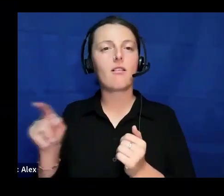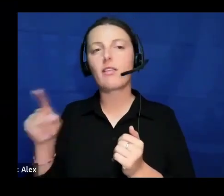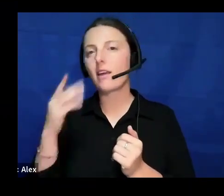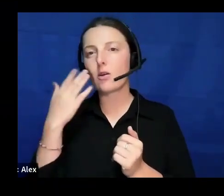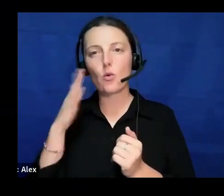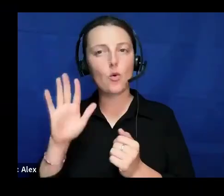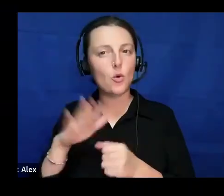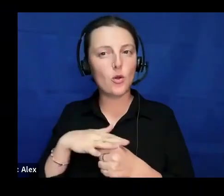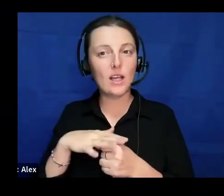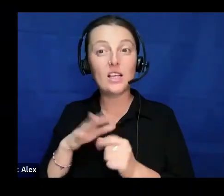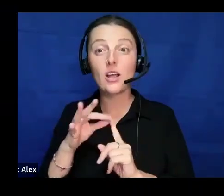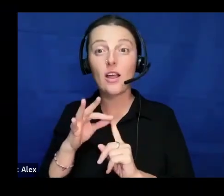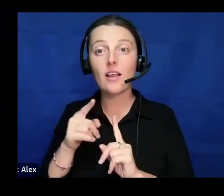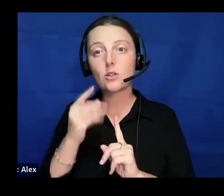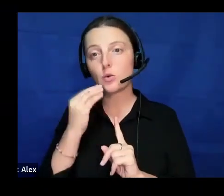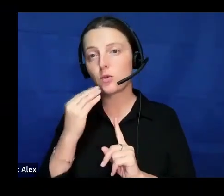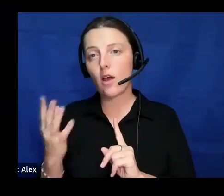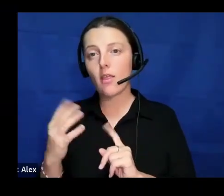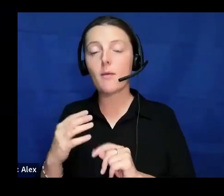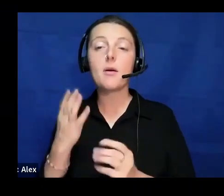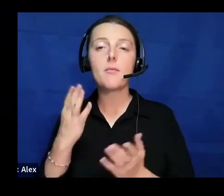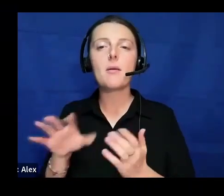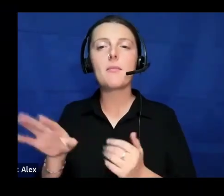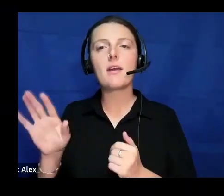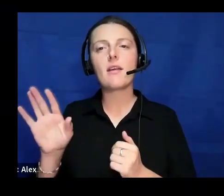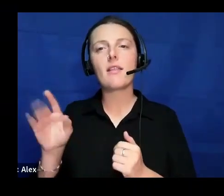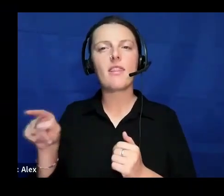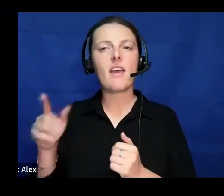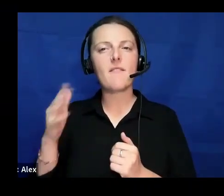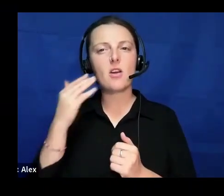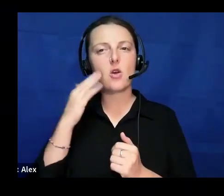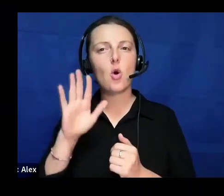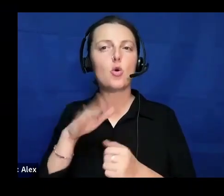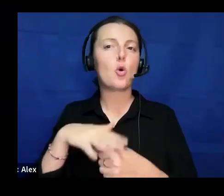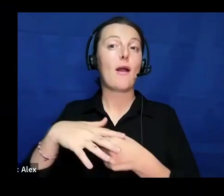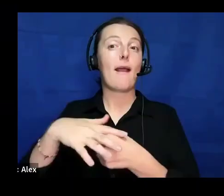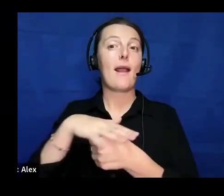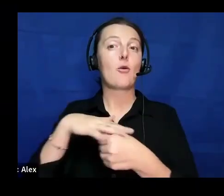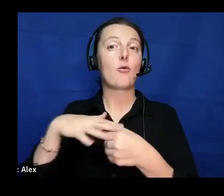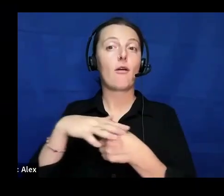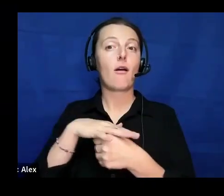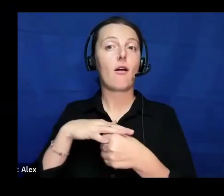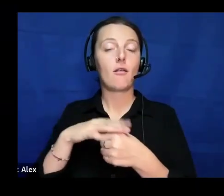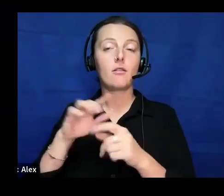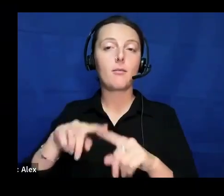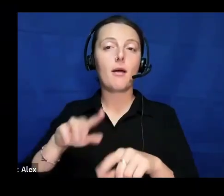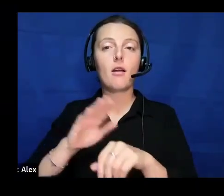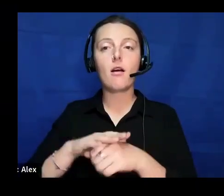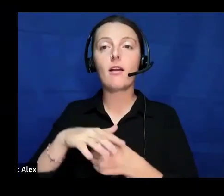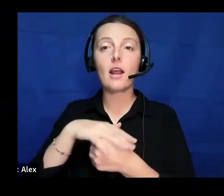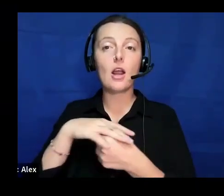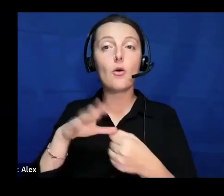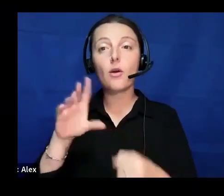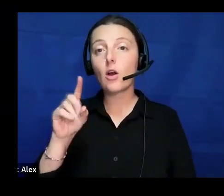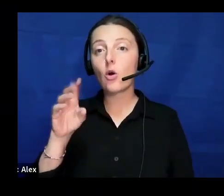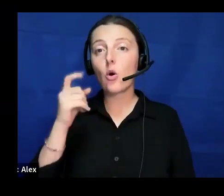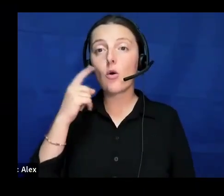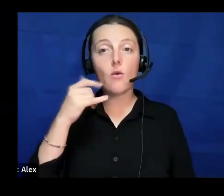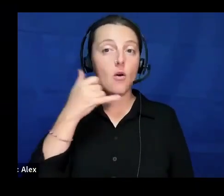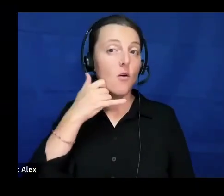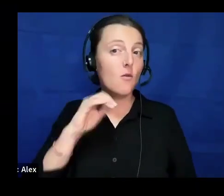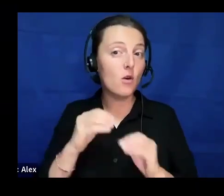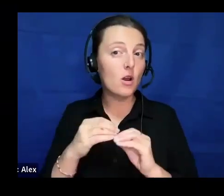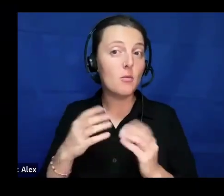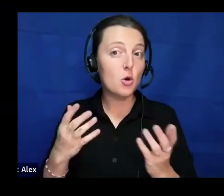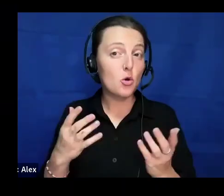you tell them, right? They might know your geographic kind of like area depending on your area code of your phone number, but